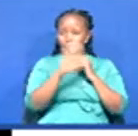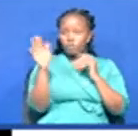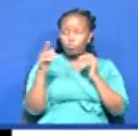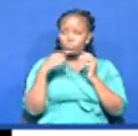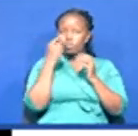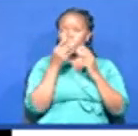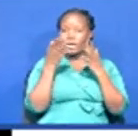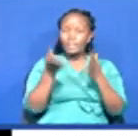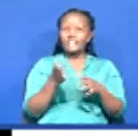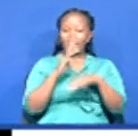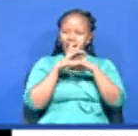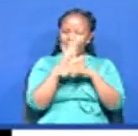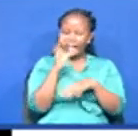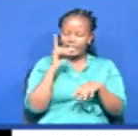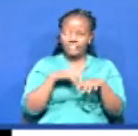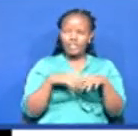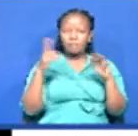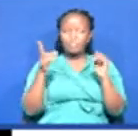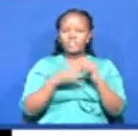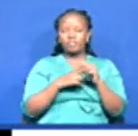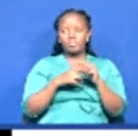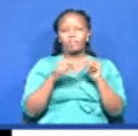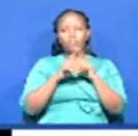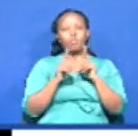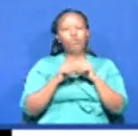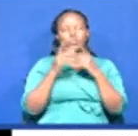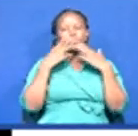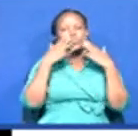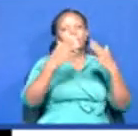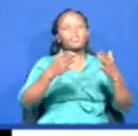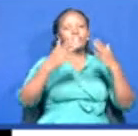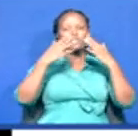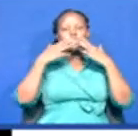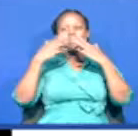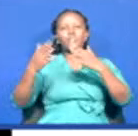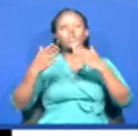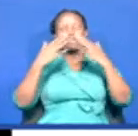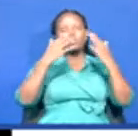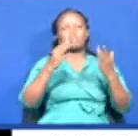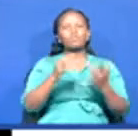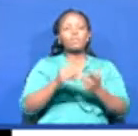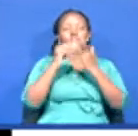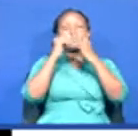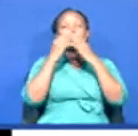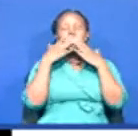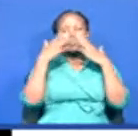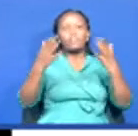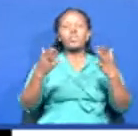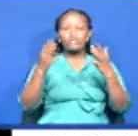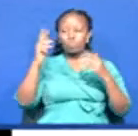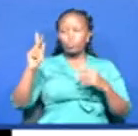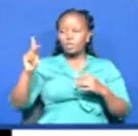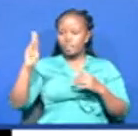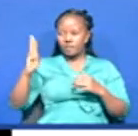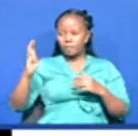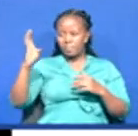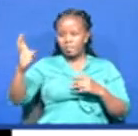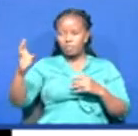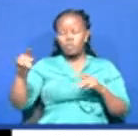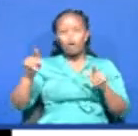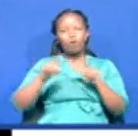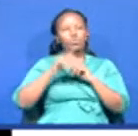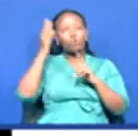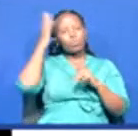early as 7 a.m. and therefore, thank you so much. A special thanks to KBC, and of course, we know all the